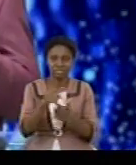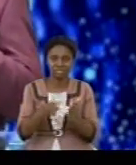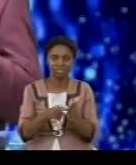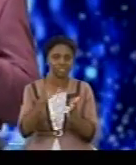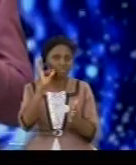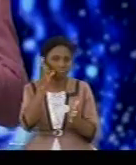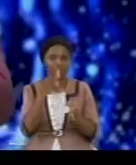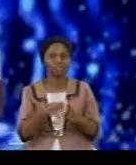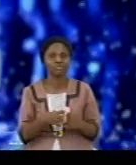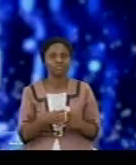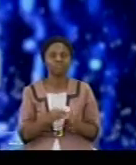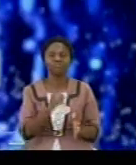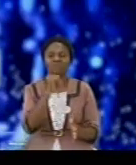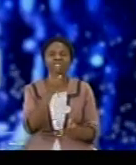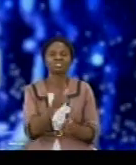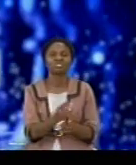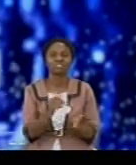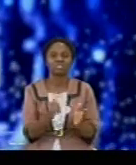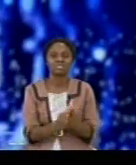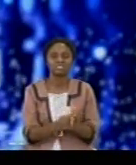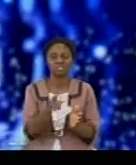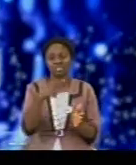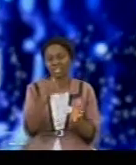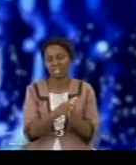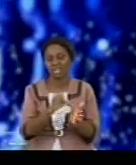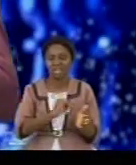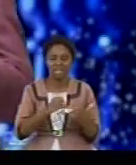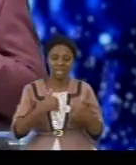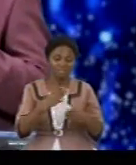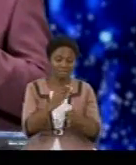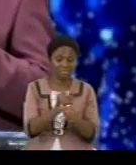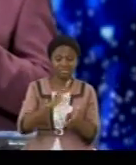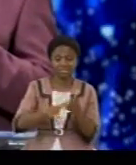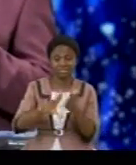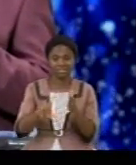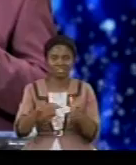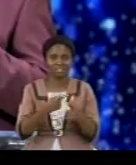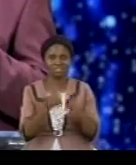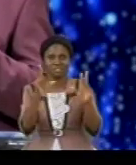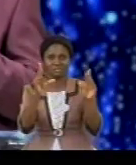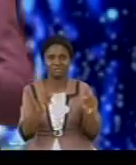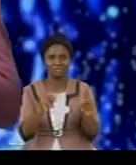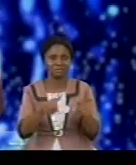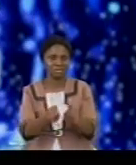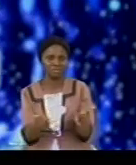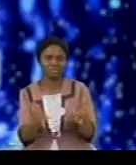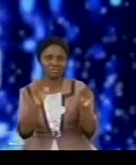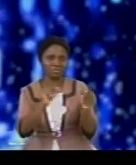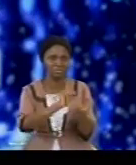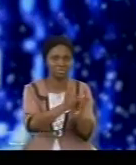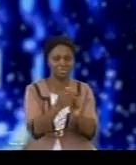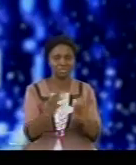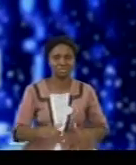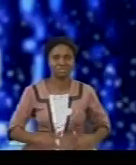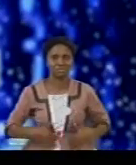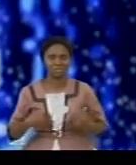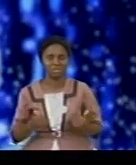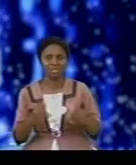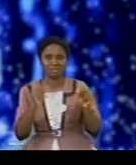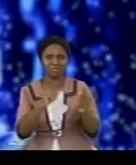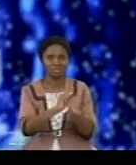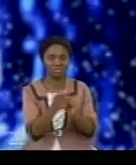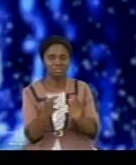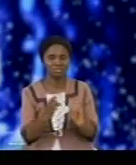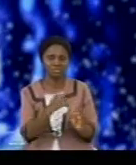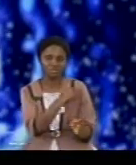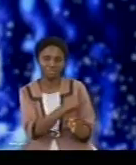just confess sins, and then you say you have received forgiveness, and then no change of life, no change of attitude. No